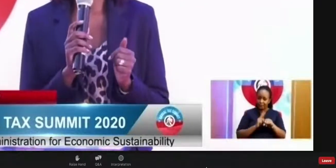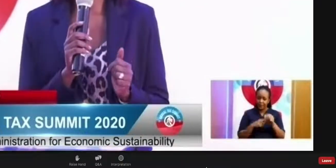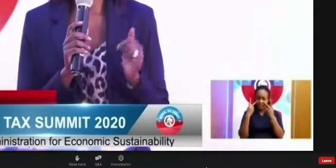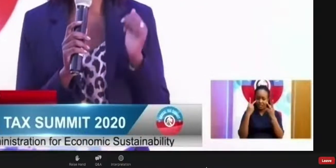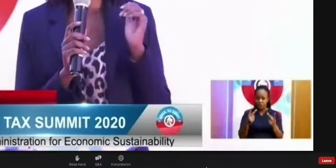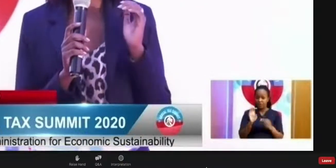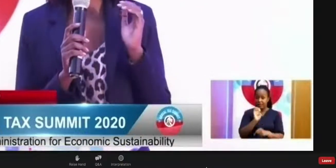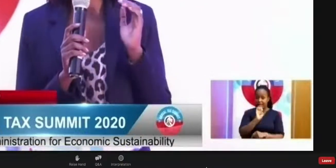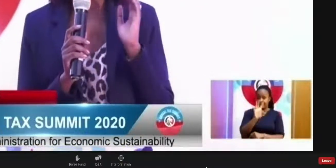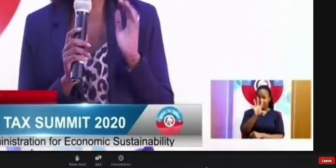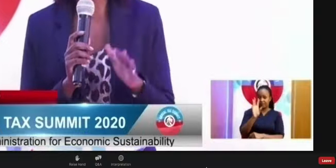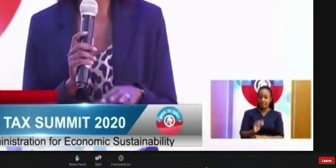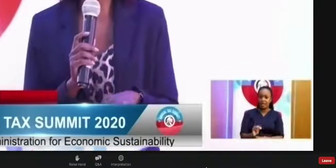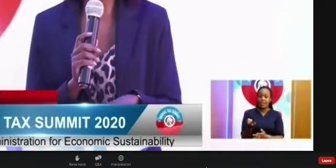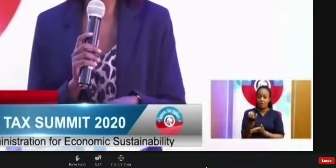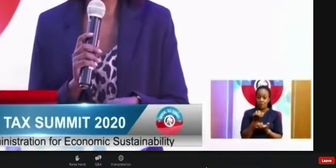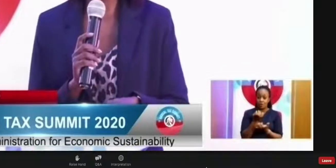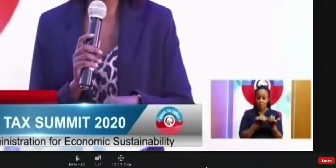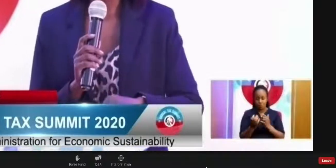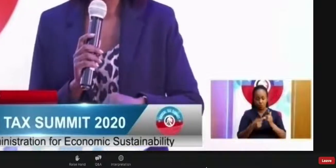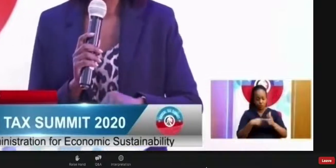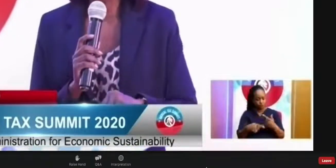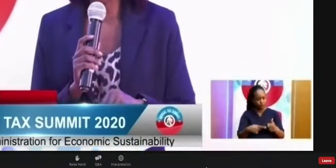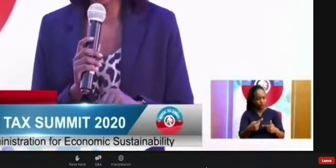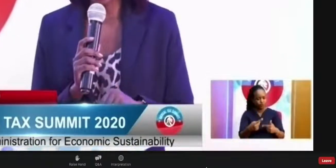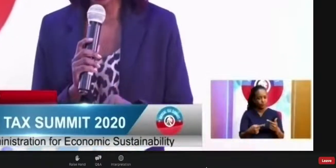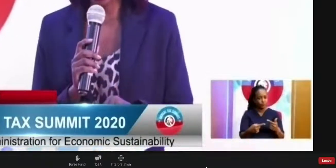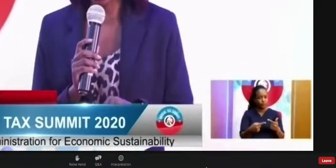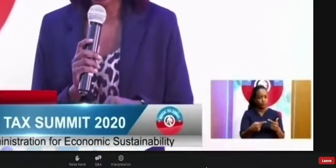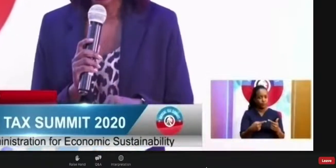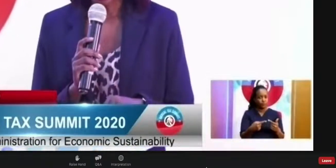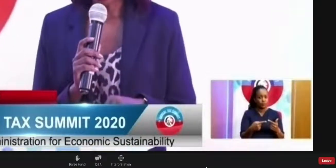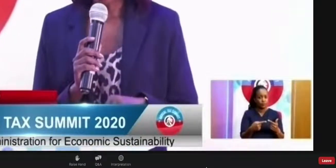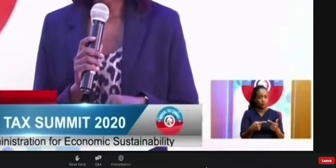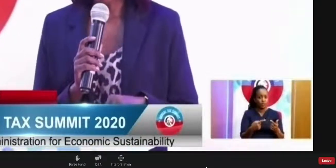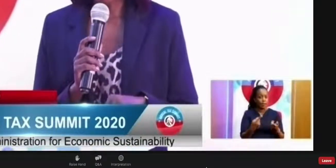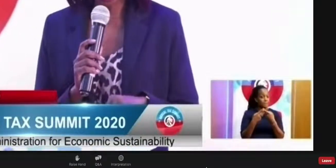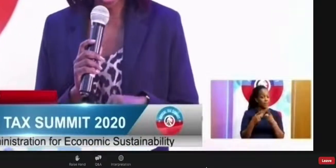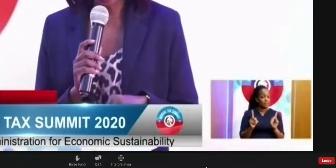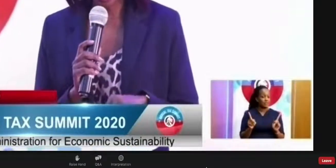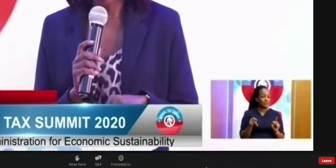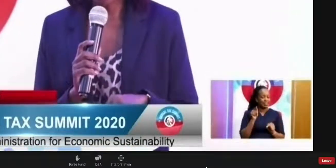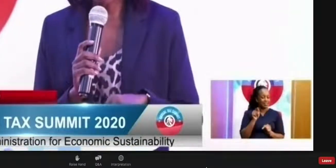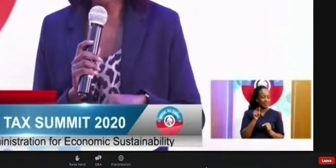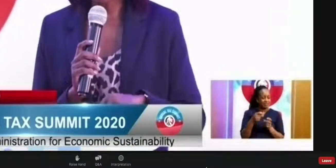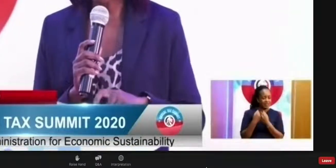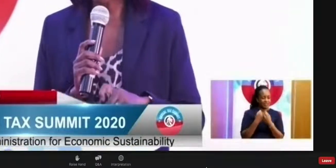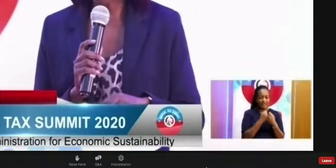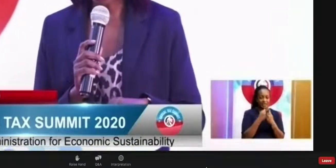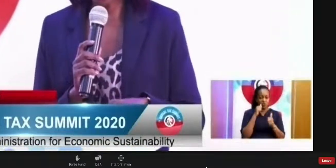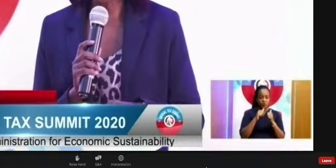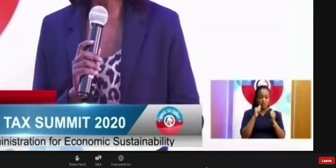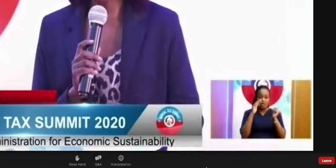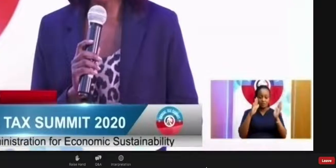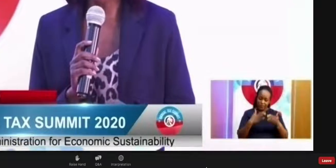economy was on an upward trajectory. Nonetheless, this is the challenge we have been presented with, and it is one that